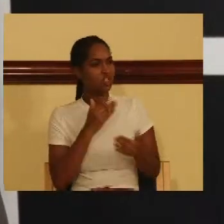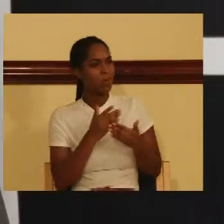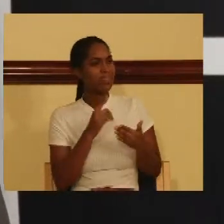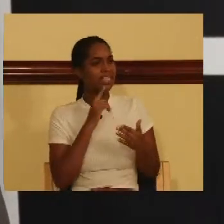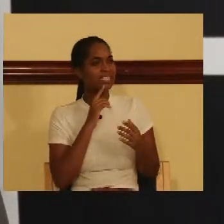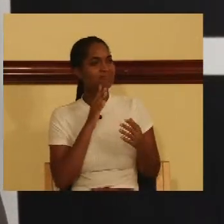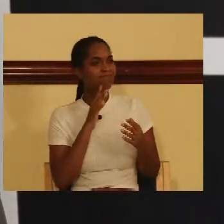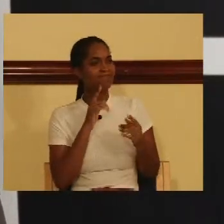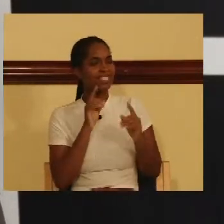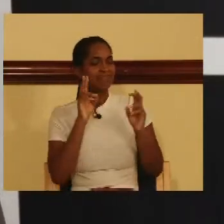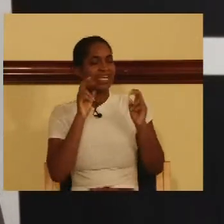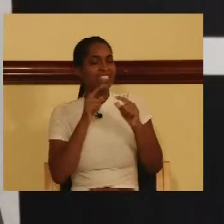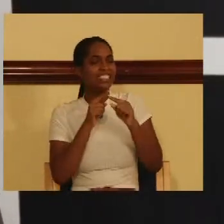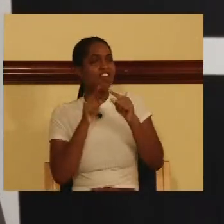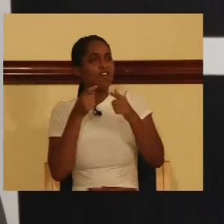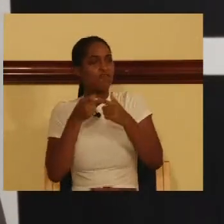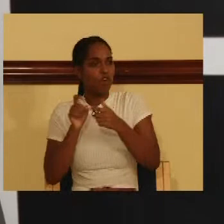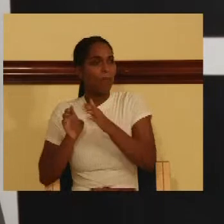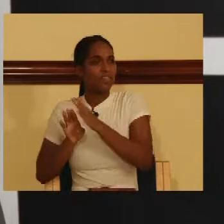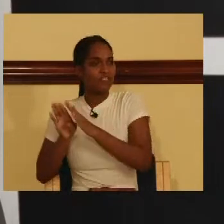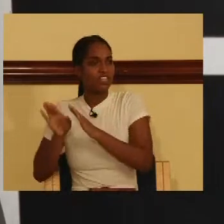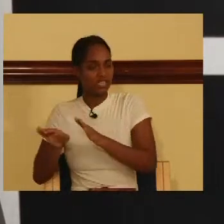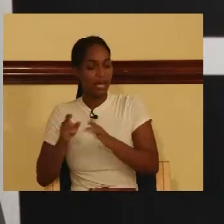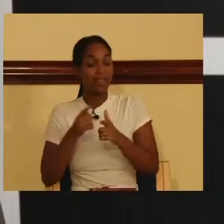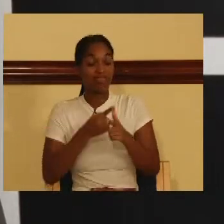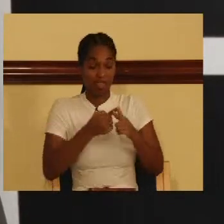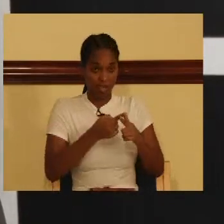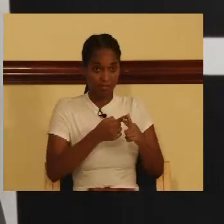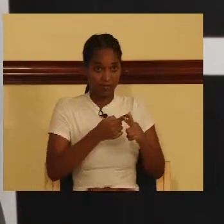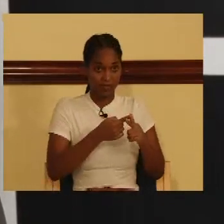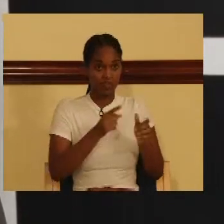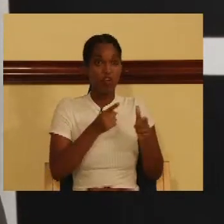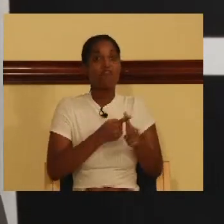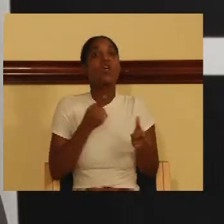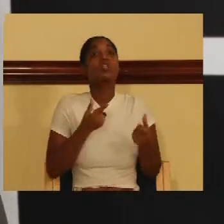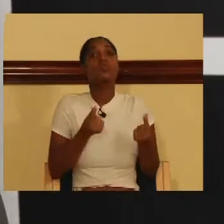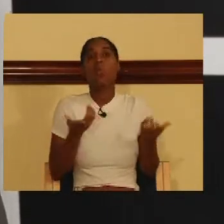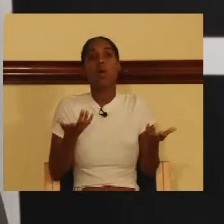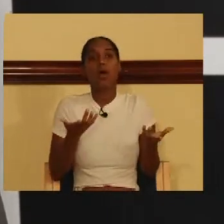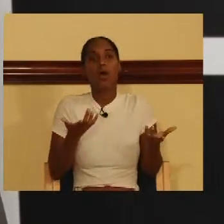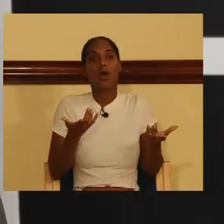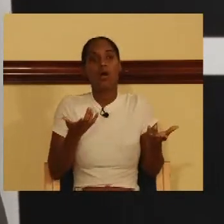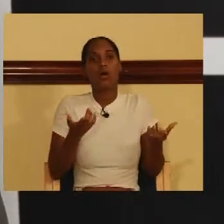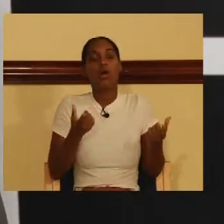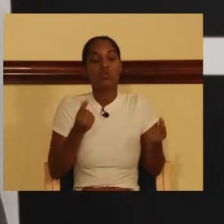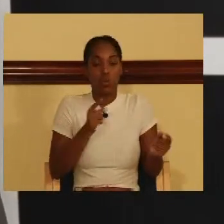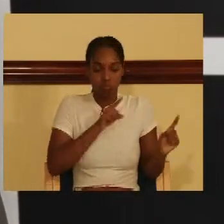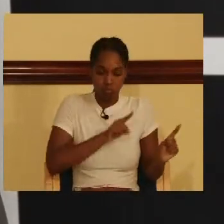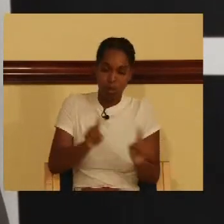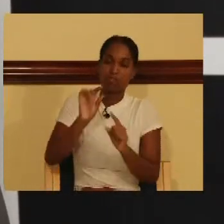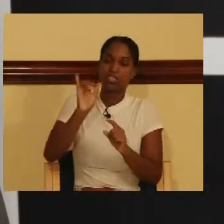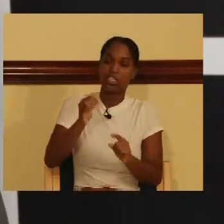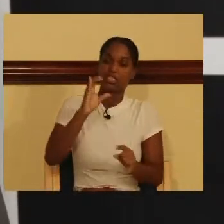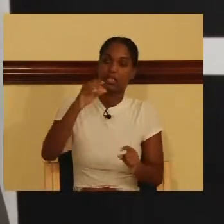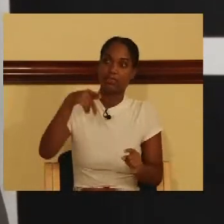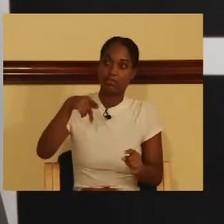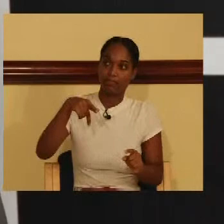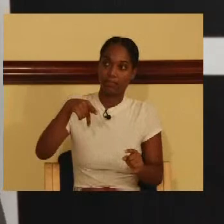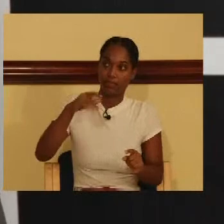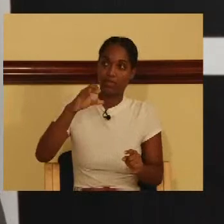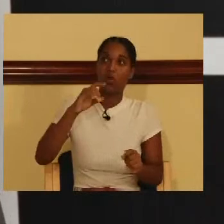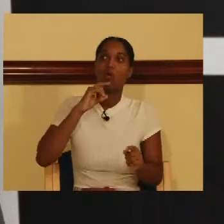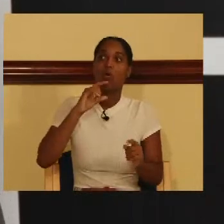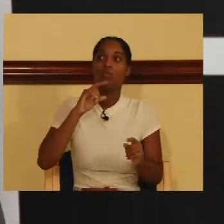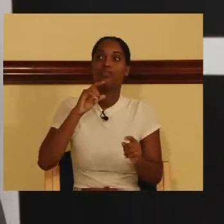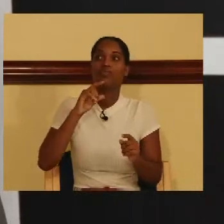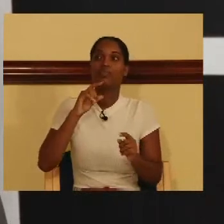the typically developing child, then the first thing to do is to come to the JCPD or download